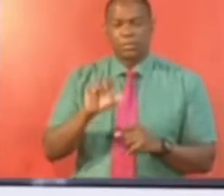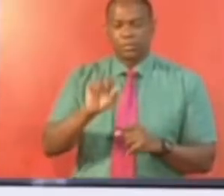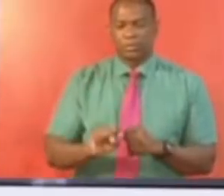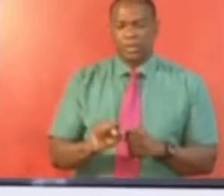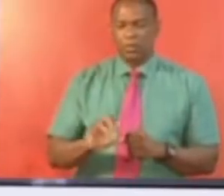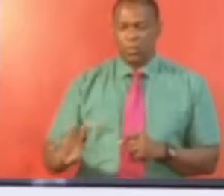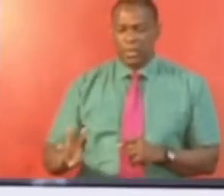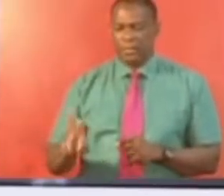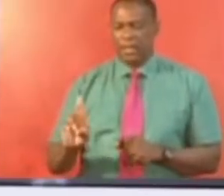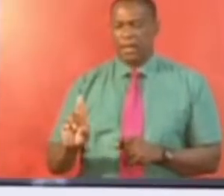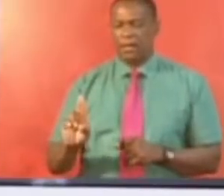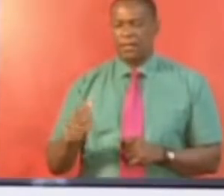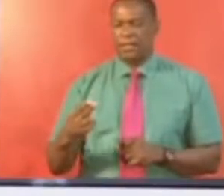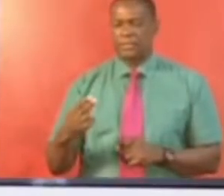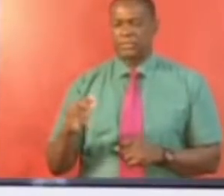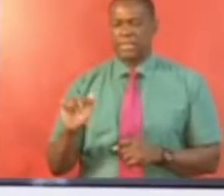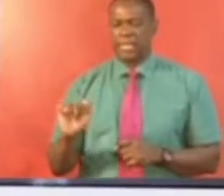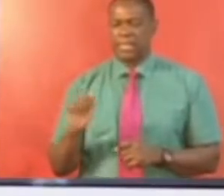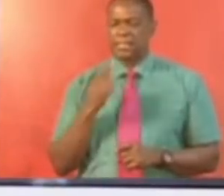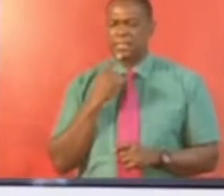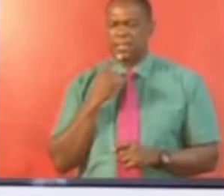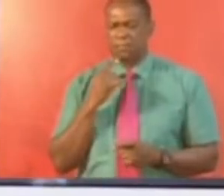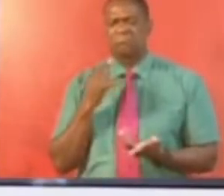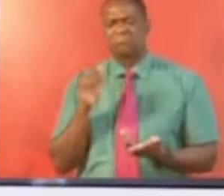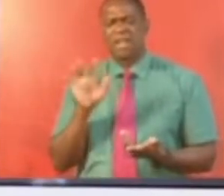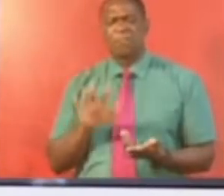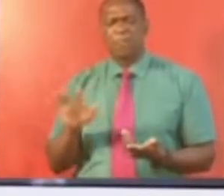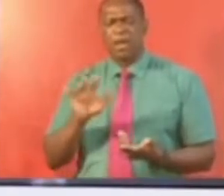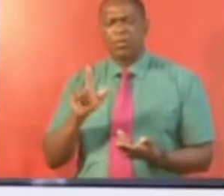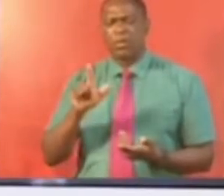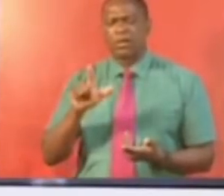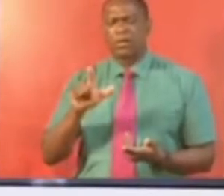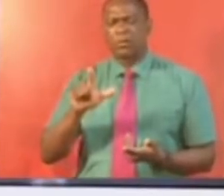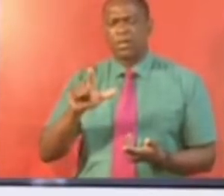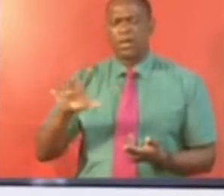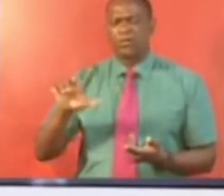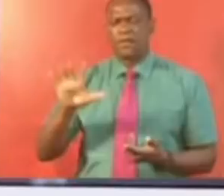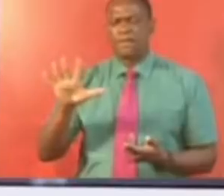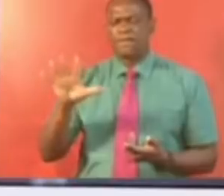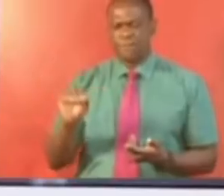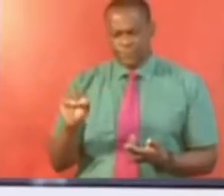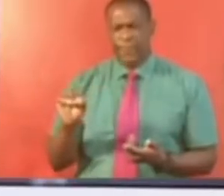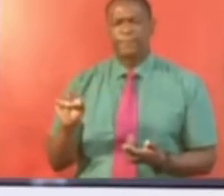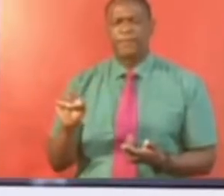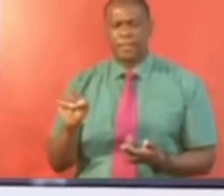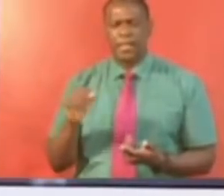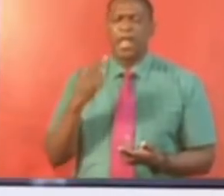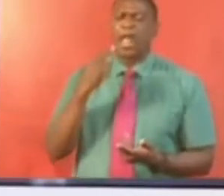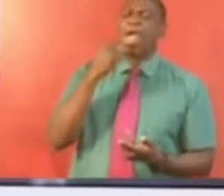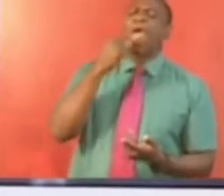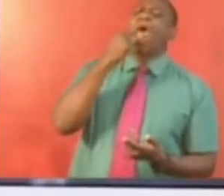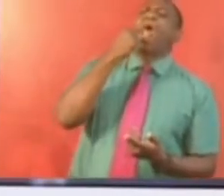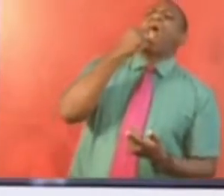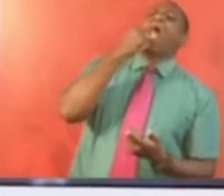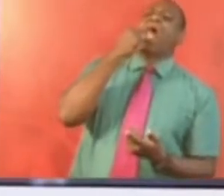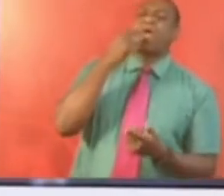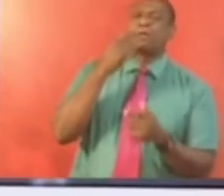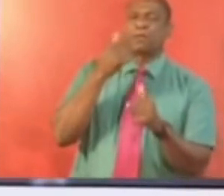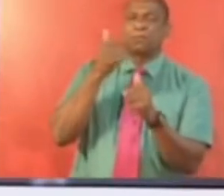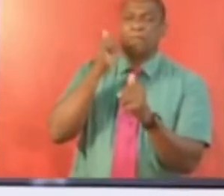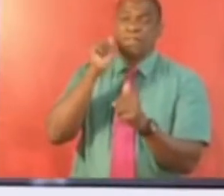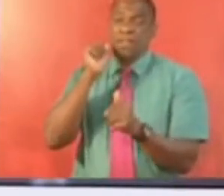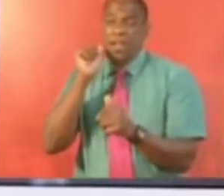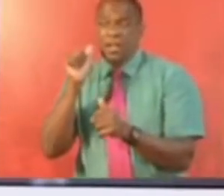recently that they're doing about 150 swabs per day in that county. It would have been much higher than in that part of the country. It would have